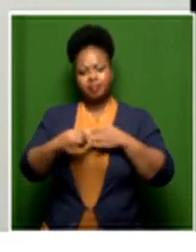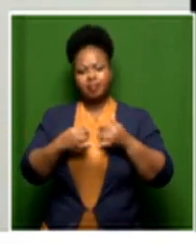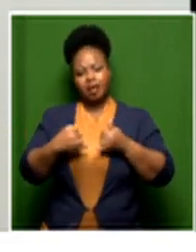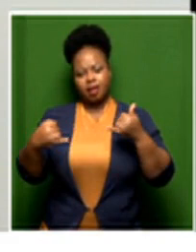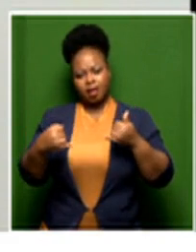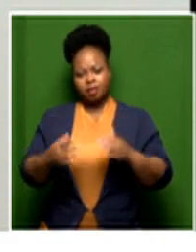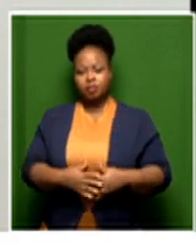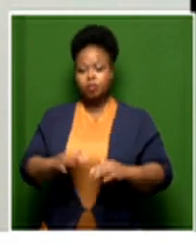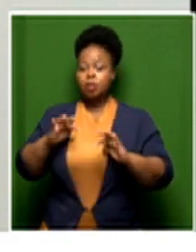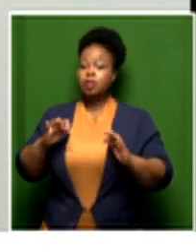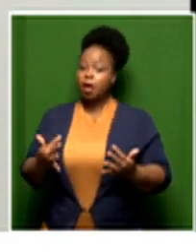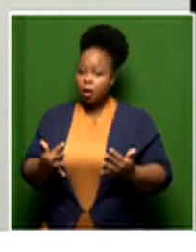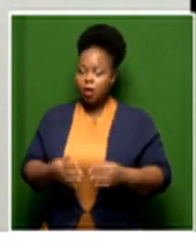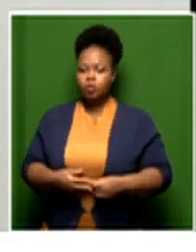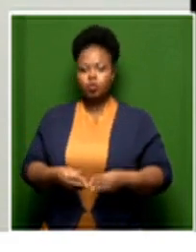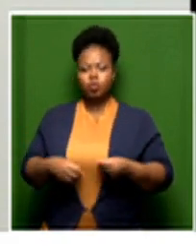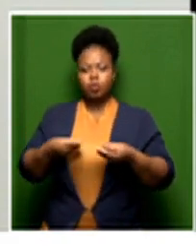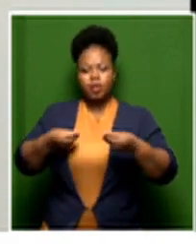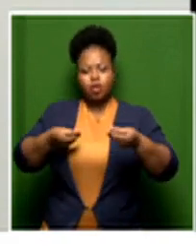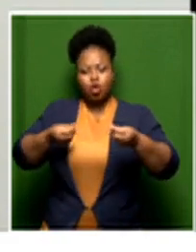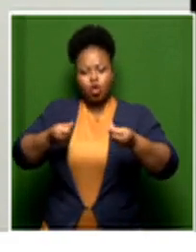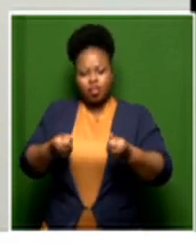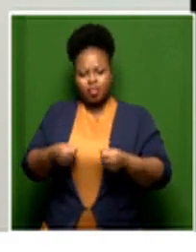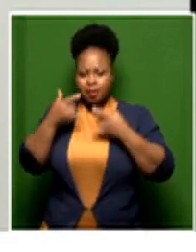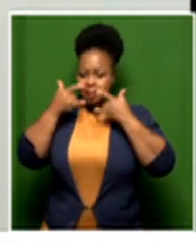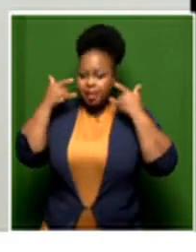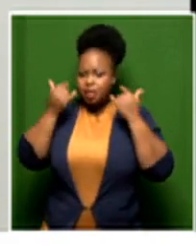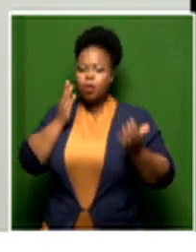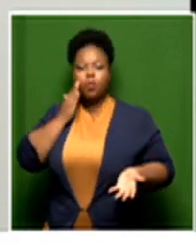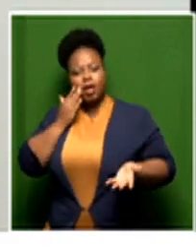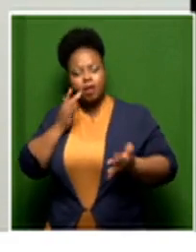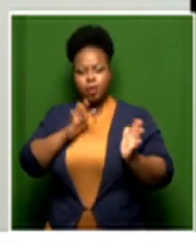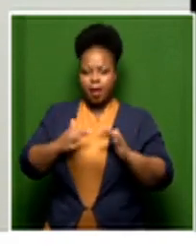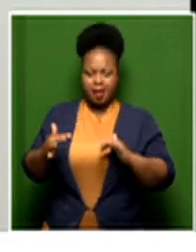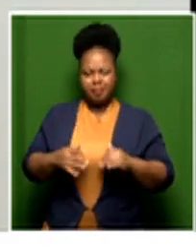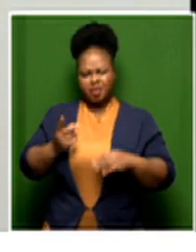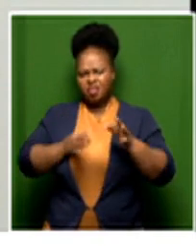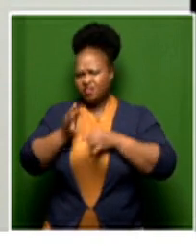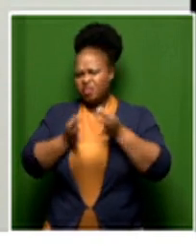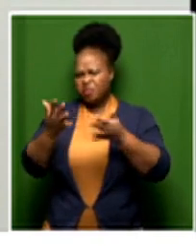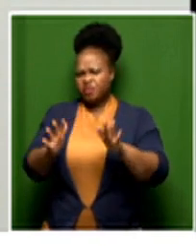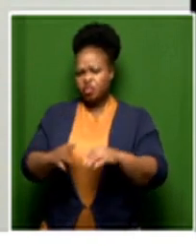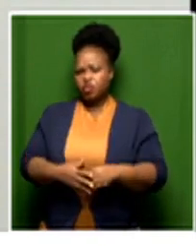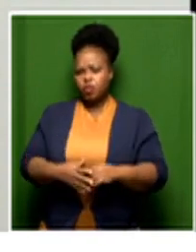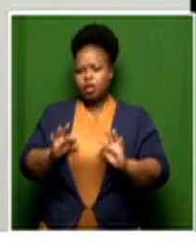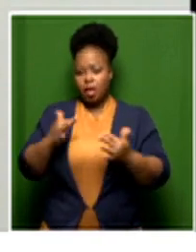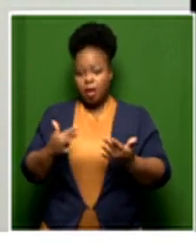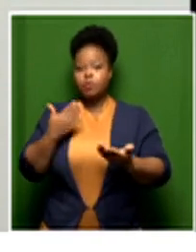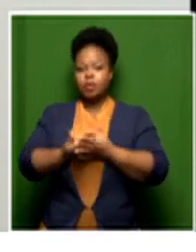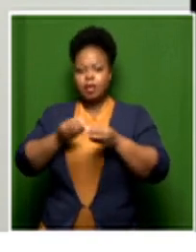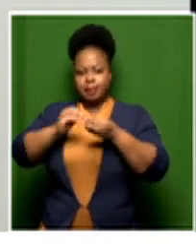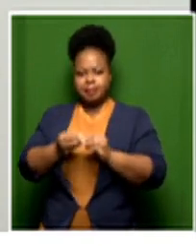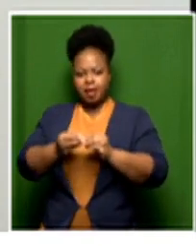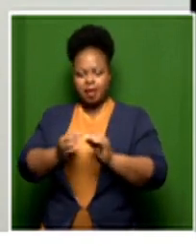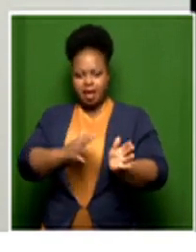guideline on how to use these fabric masks, when to use them, and also I think they've put out guidelines on how to actually